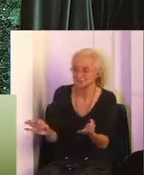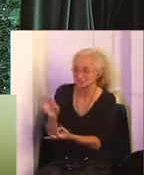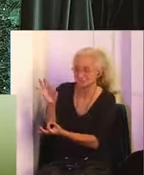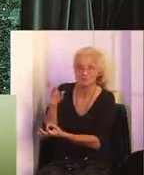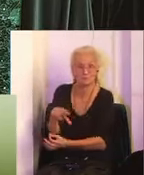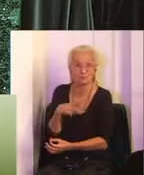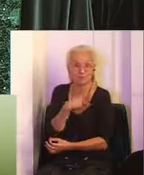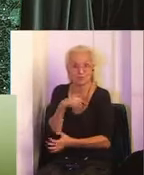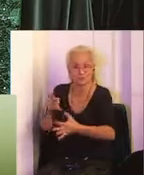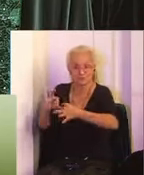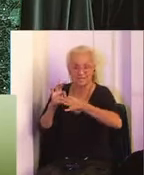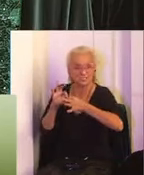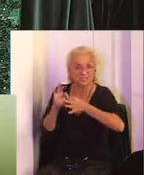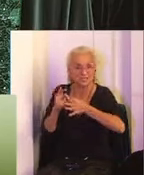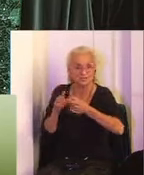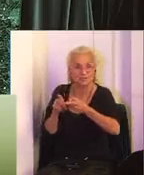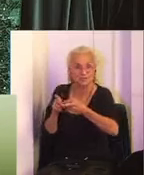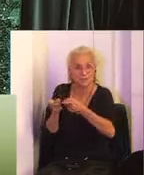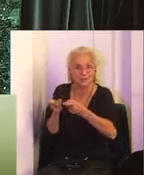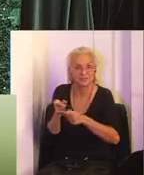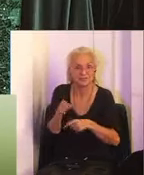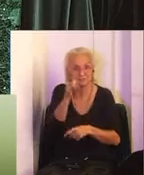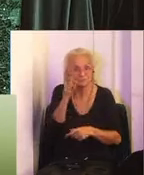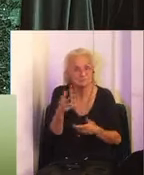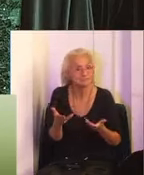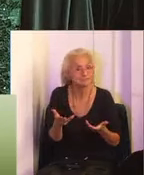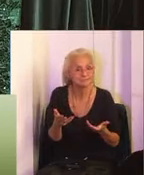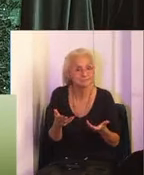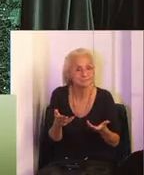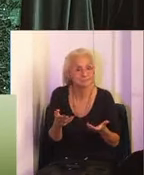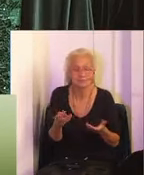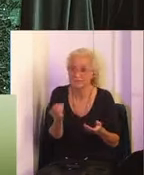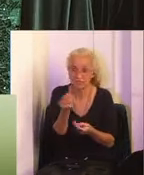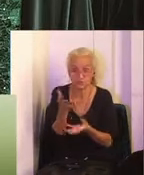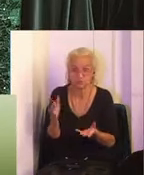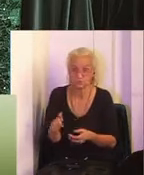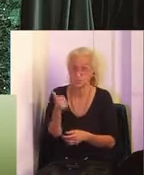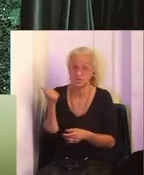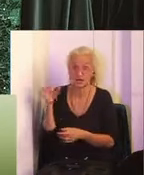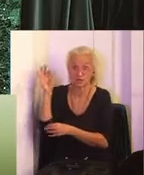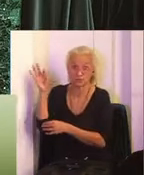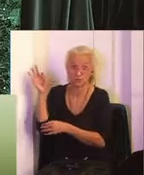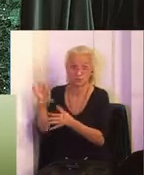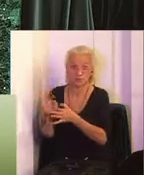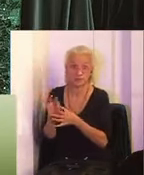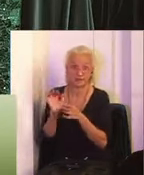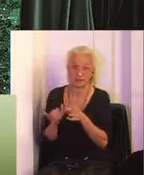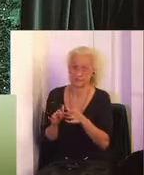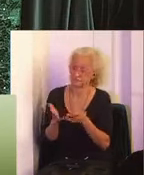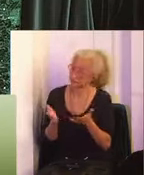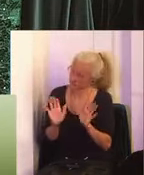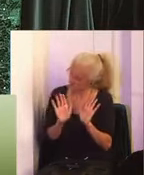personal relationships to manage? I told you there's a whole nother sermon than that one.